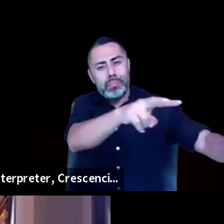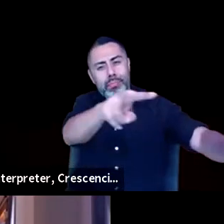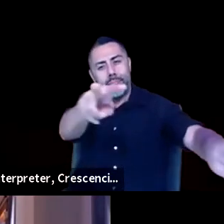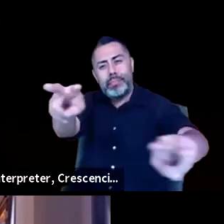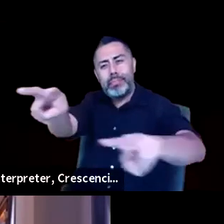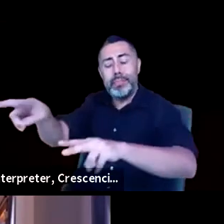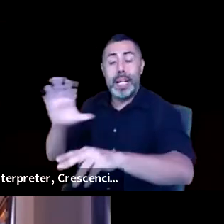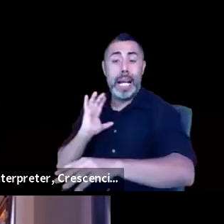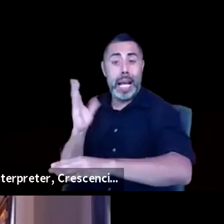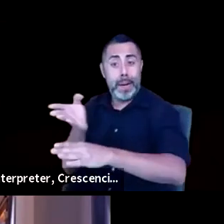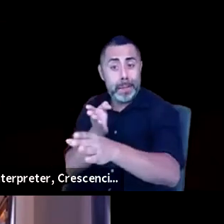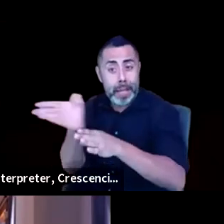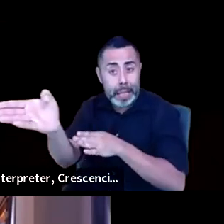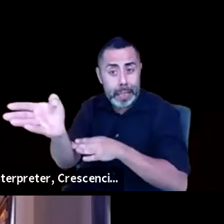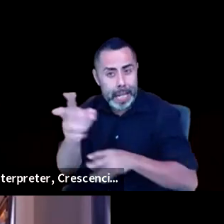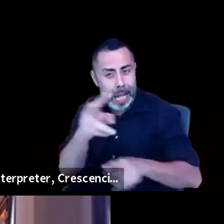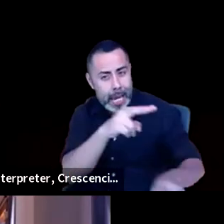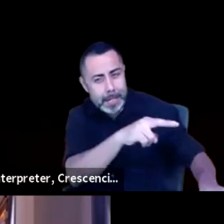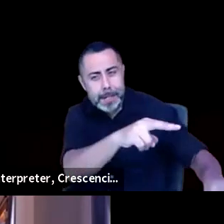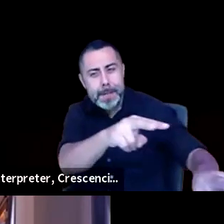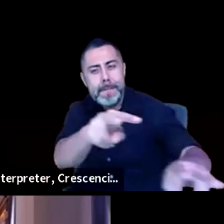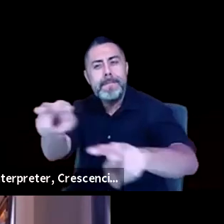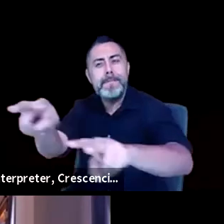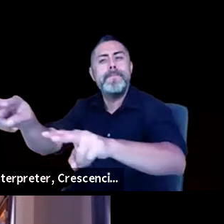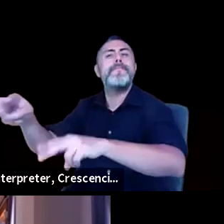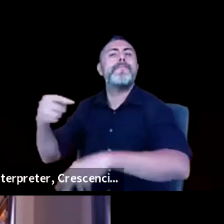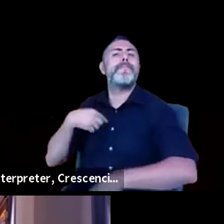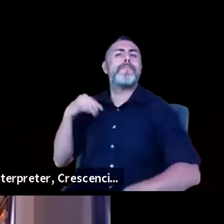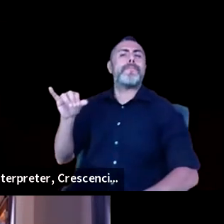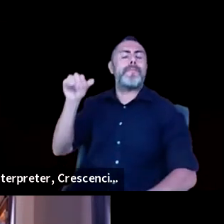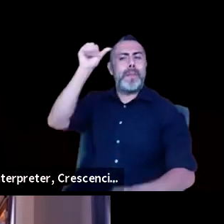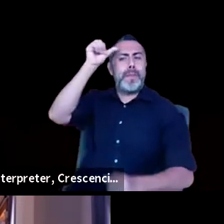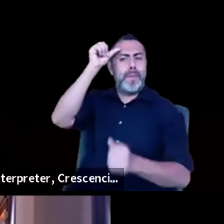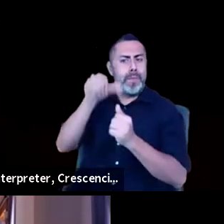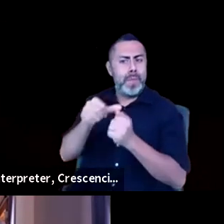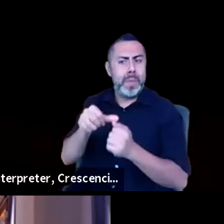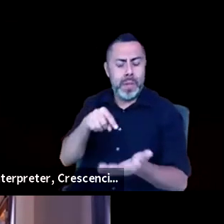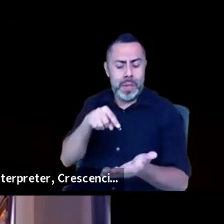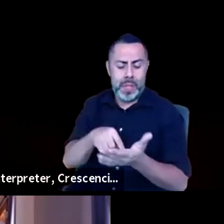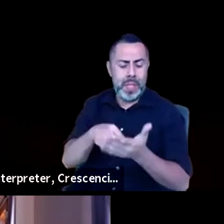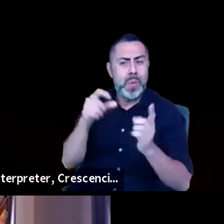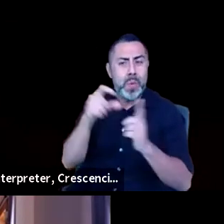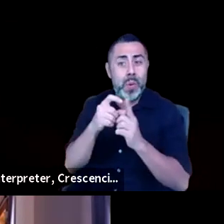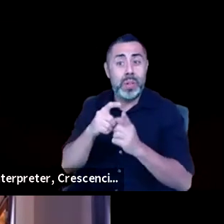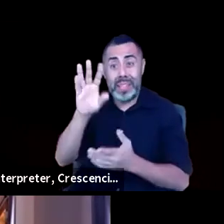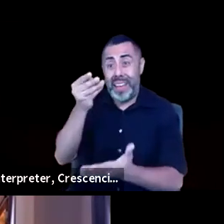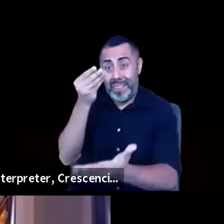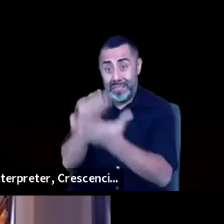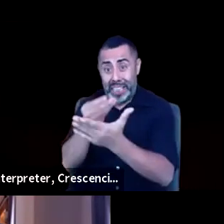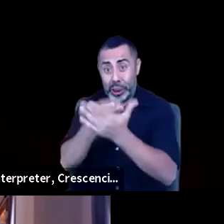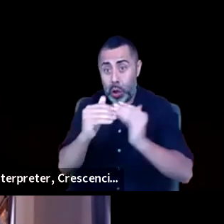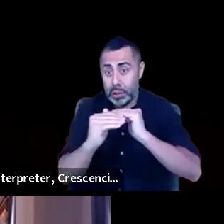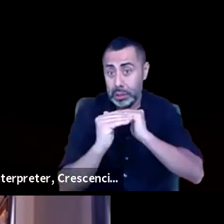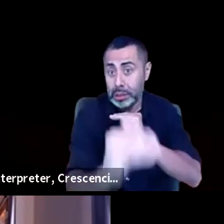and remember the words sort of fiscal stability or fiscally viable